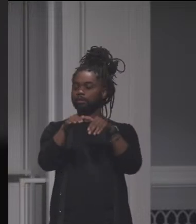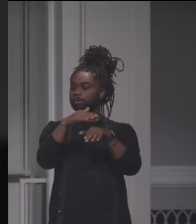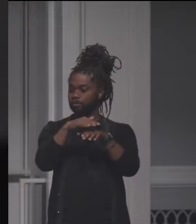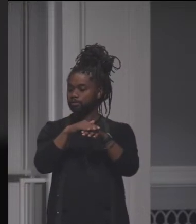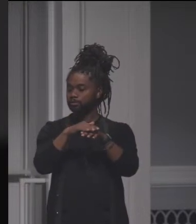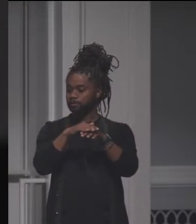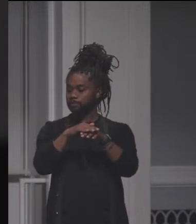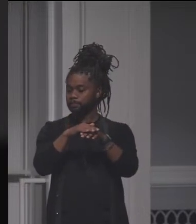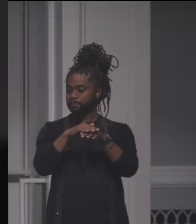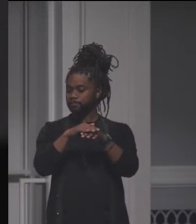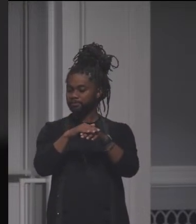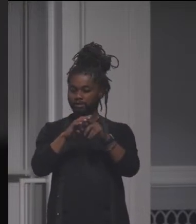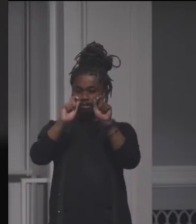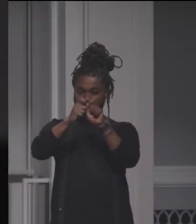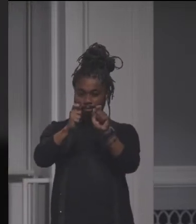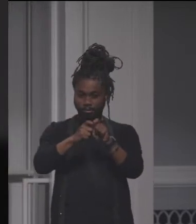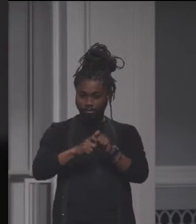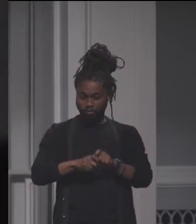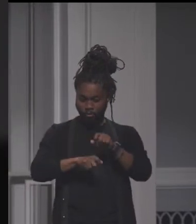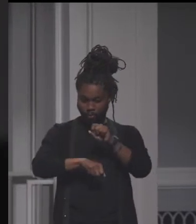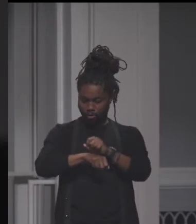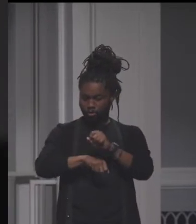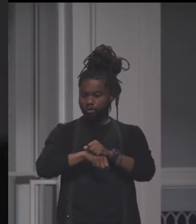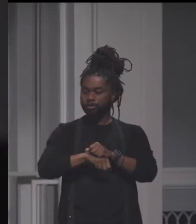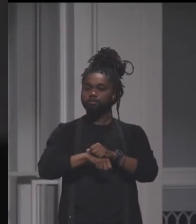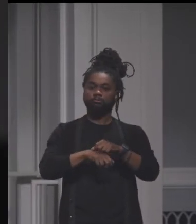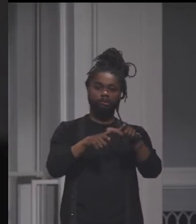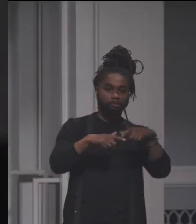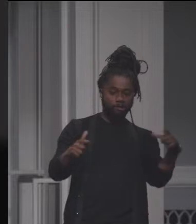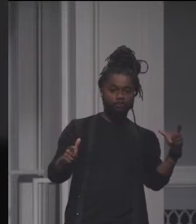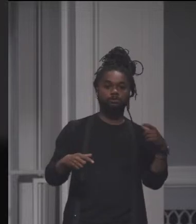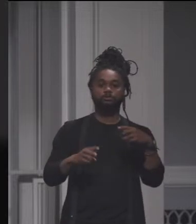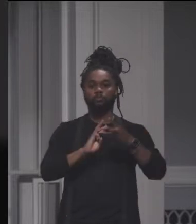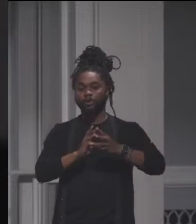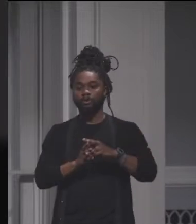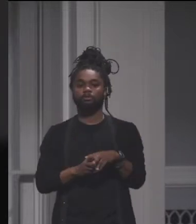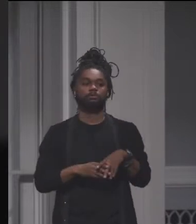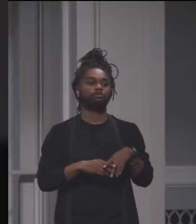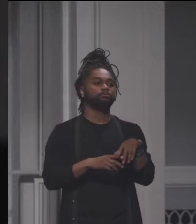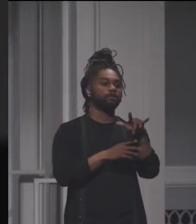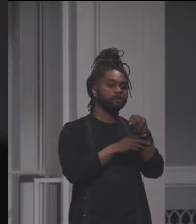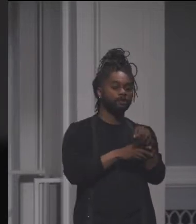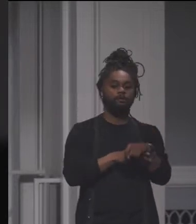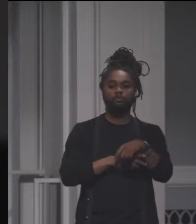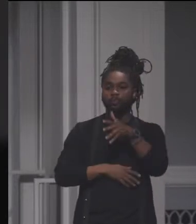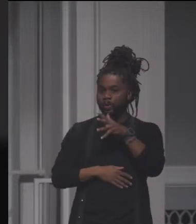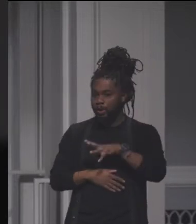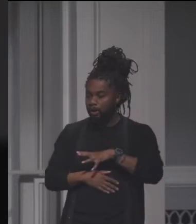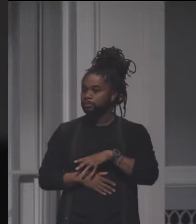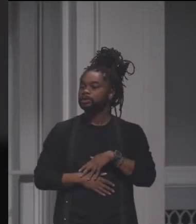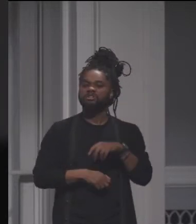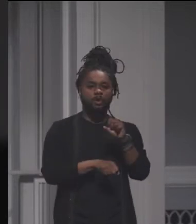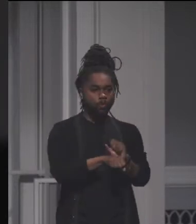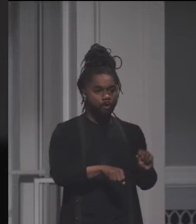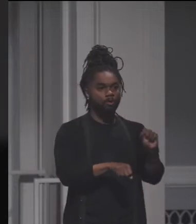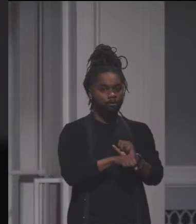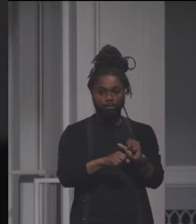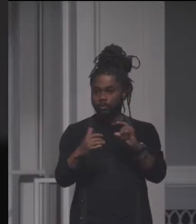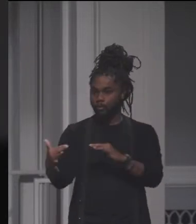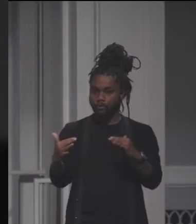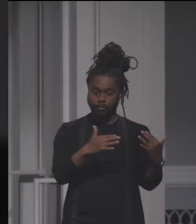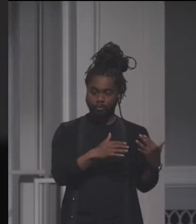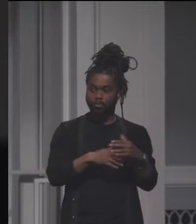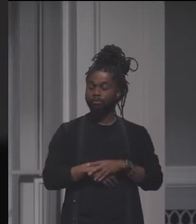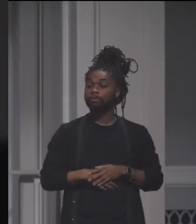close scrutiny of work and weather, language and literature, women and war. Then turning to